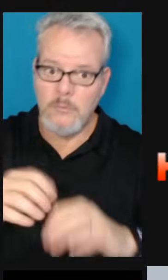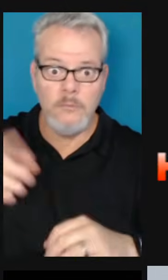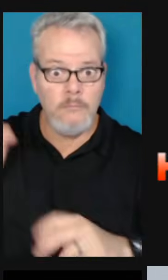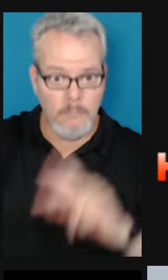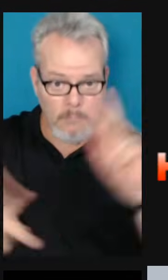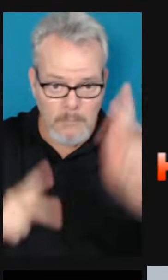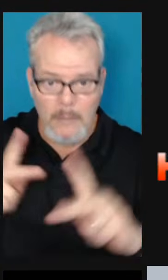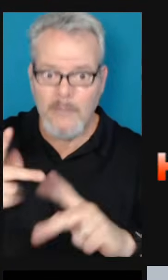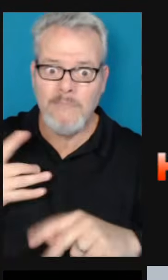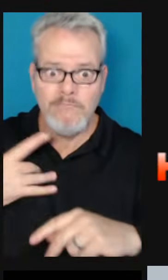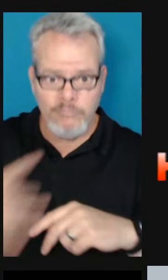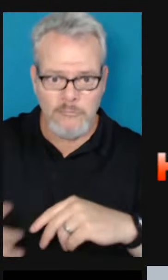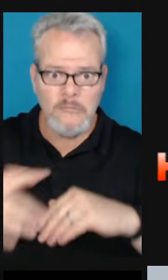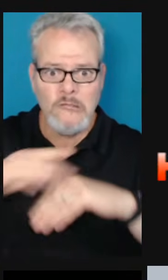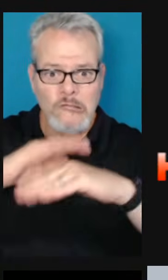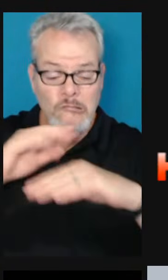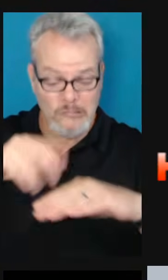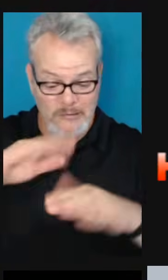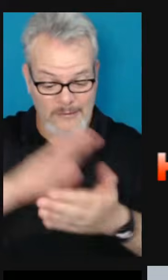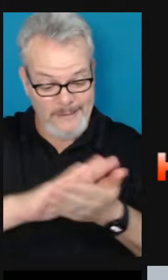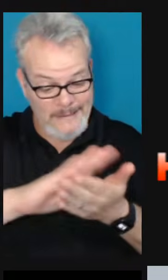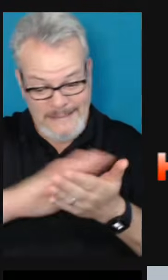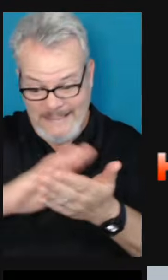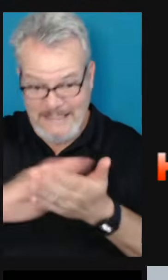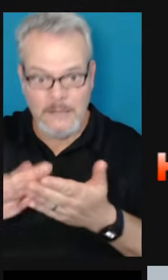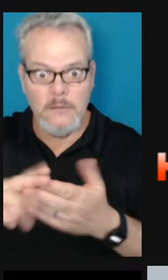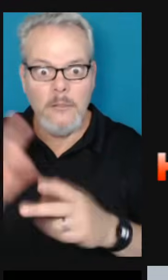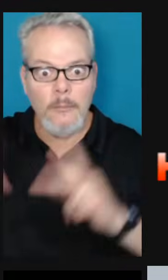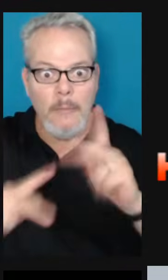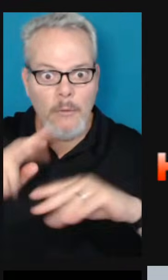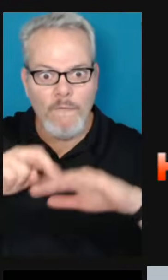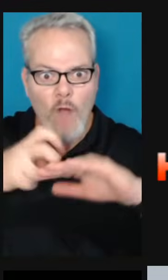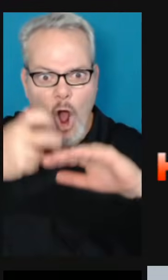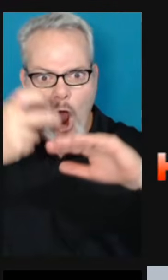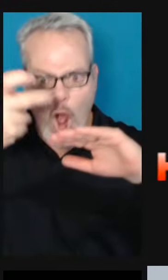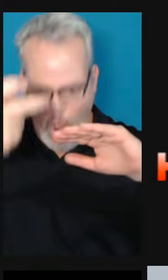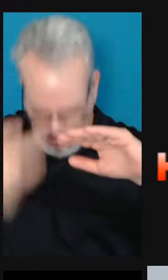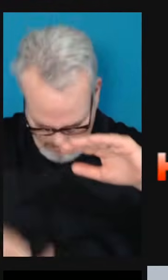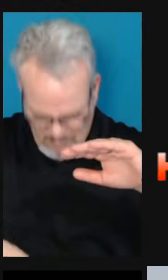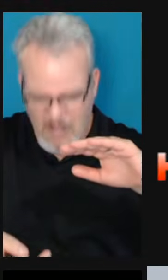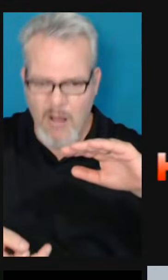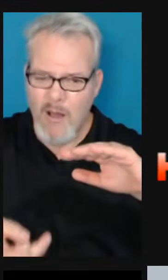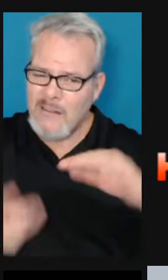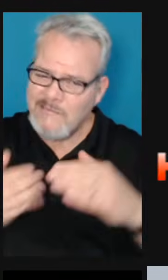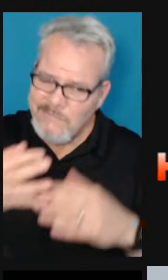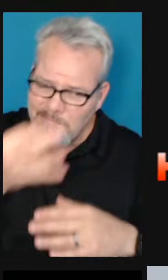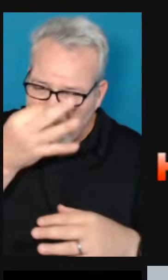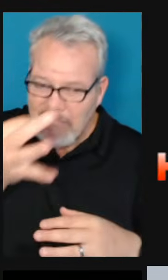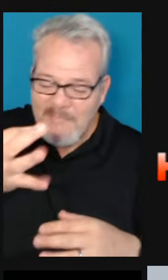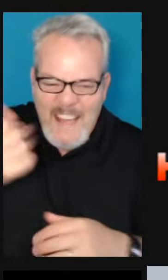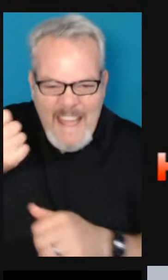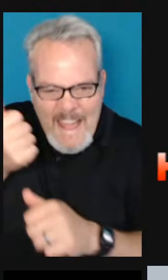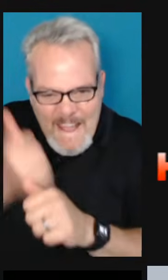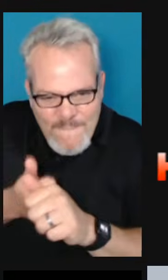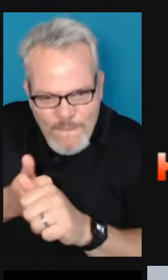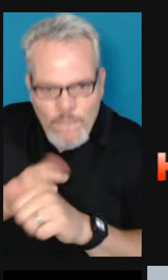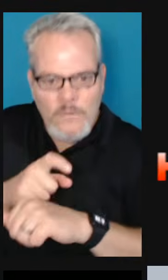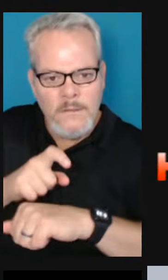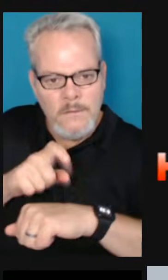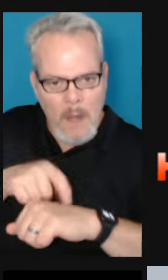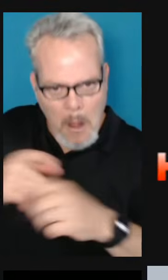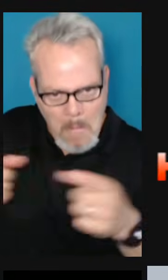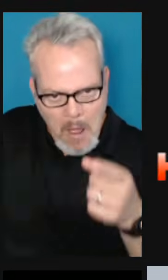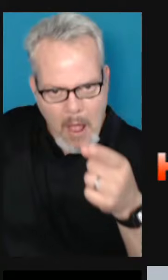roofs during ash cleanups. Very, very common, almost every single time. Almost every single time. We've already heard of it happening here